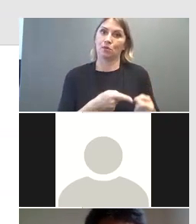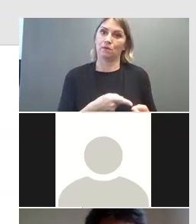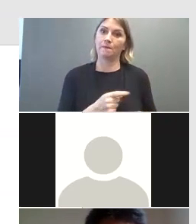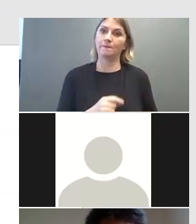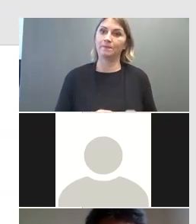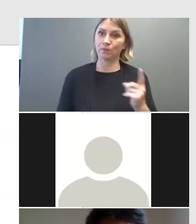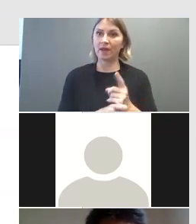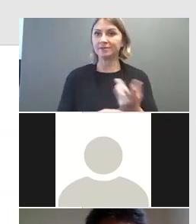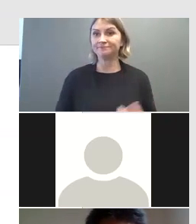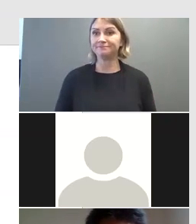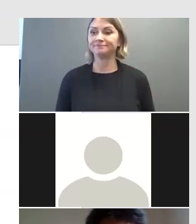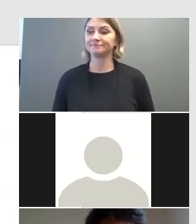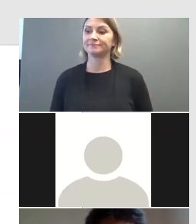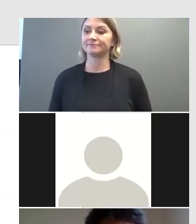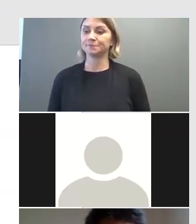Right?